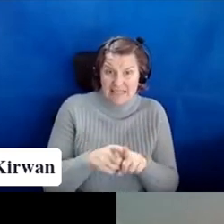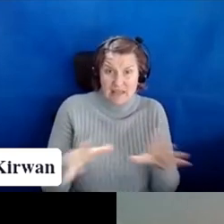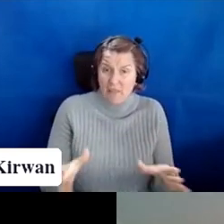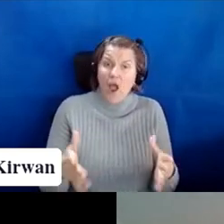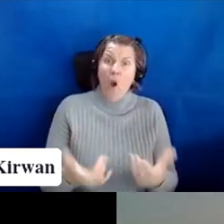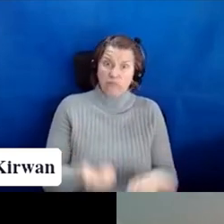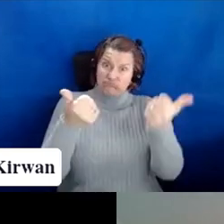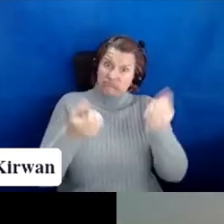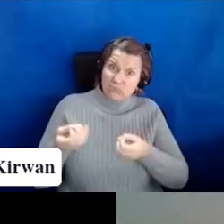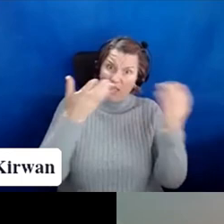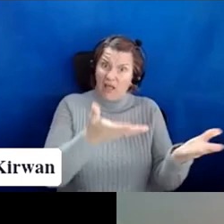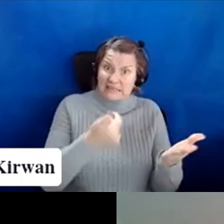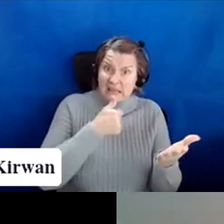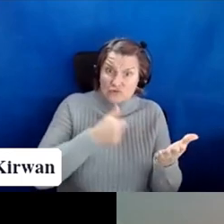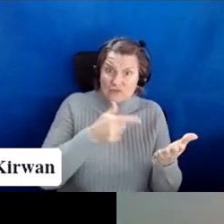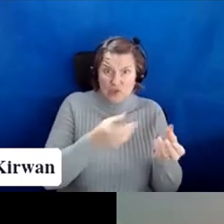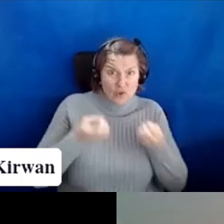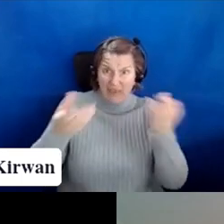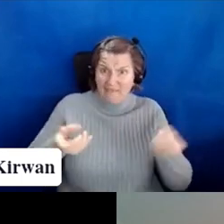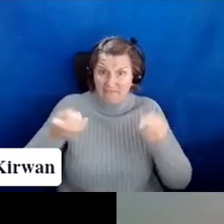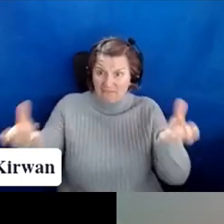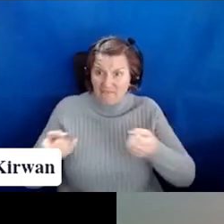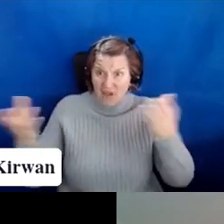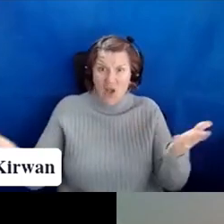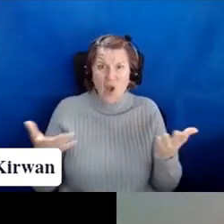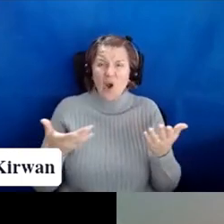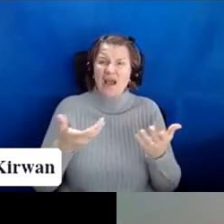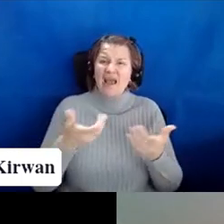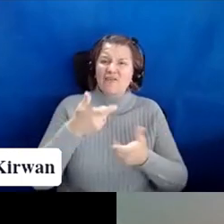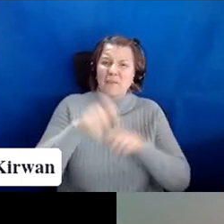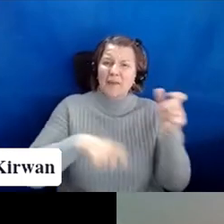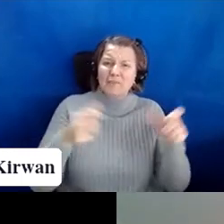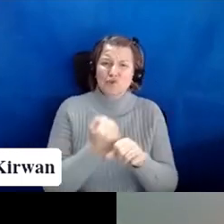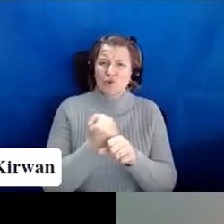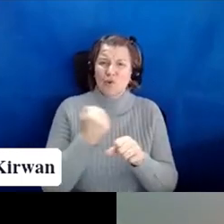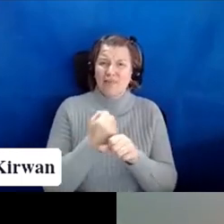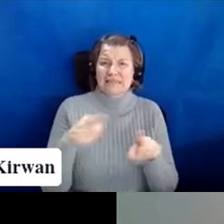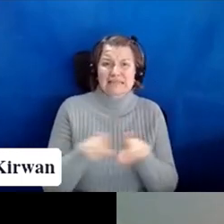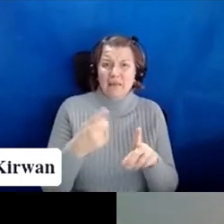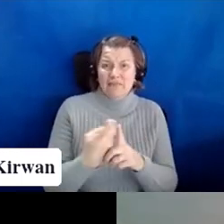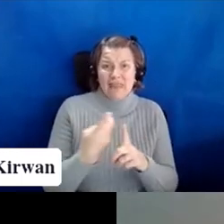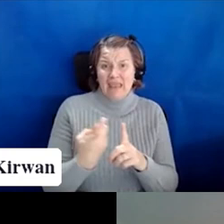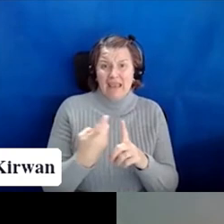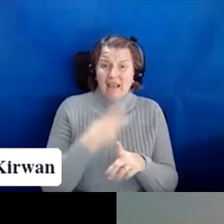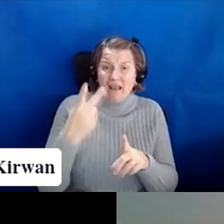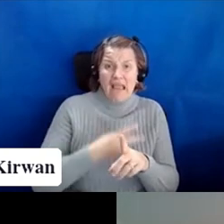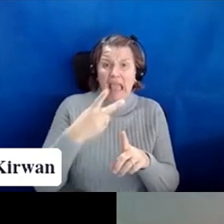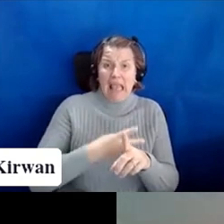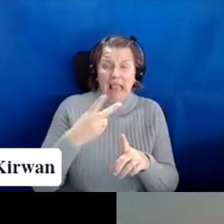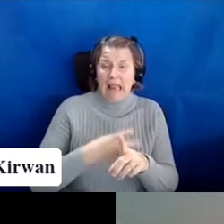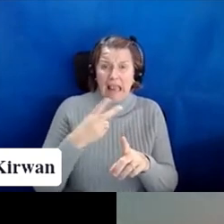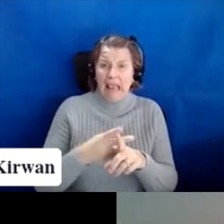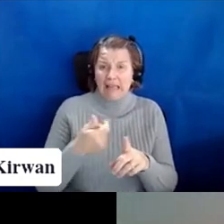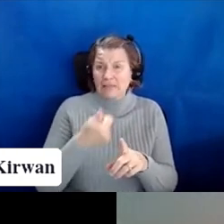know, is this useful to you? Perfect. Because otherwise you just get lots of people reinventing the wheel, there's a lot of money going out